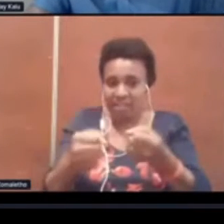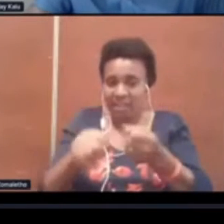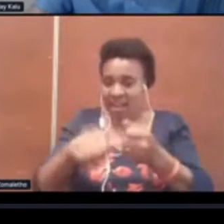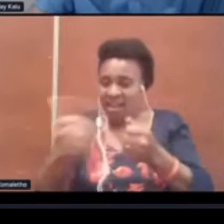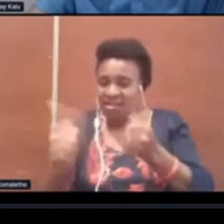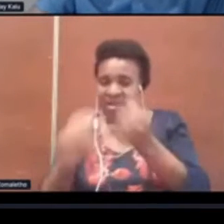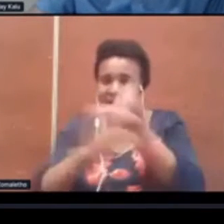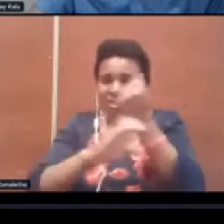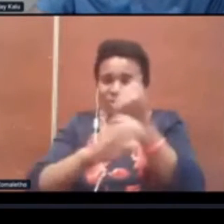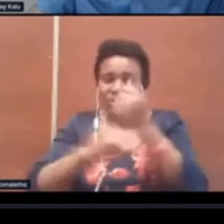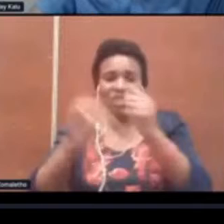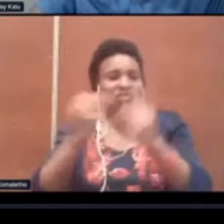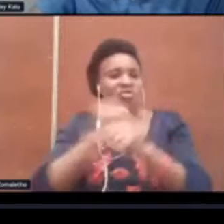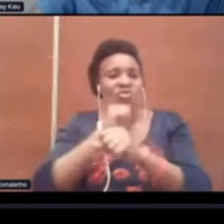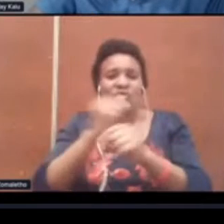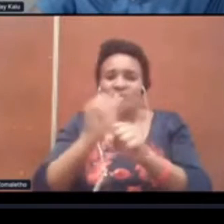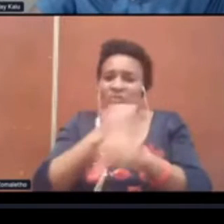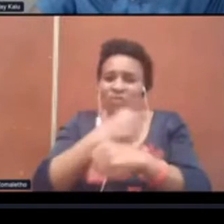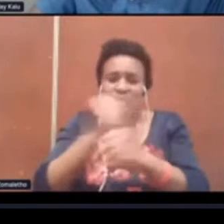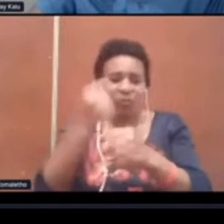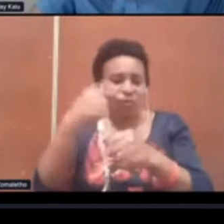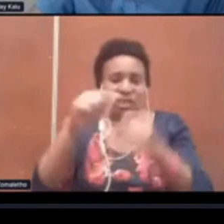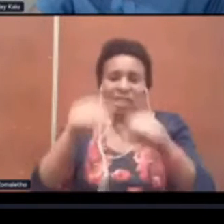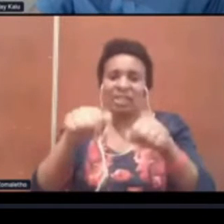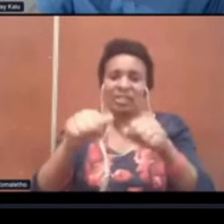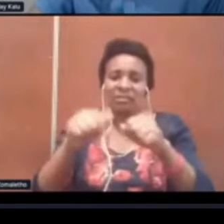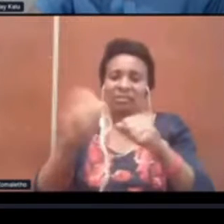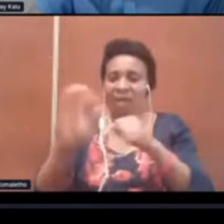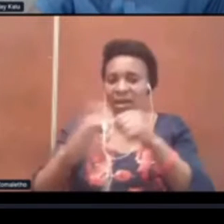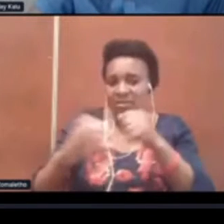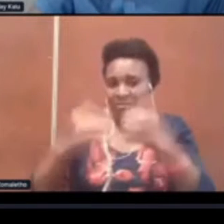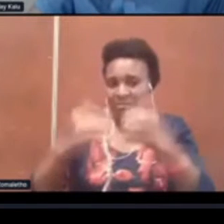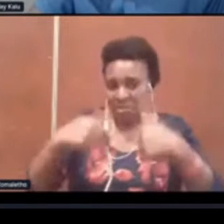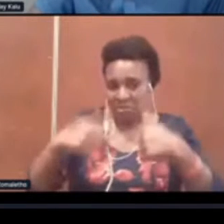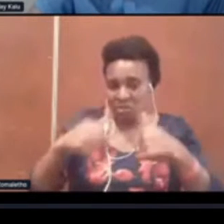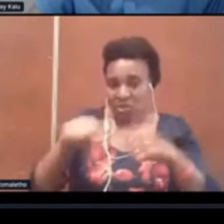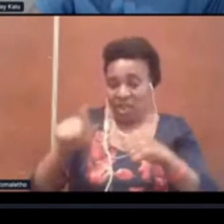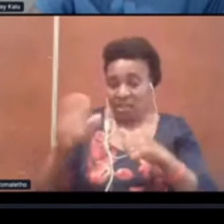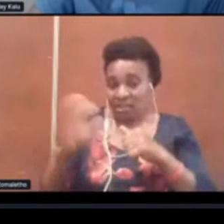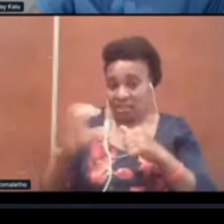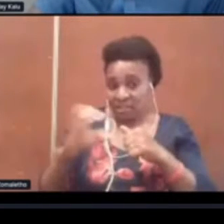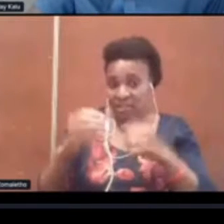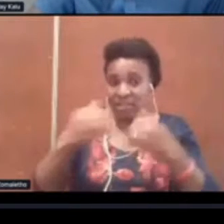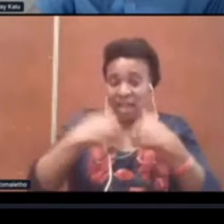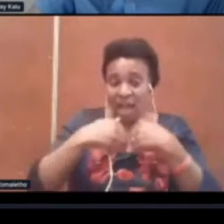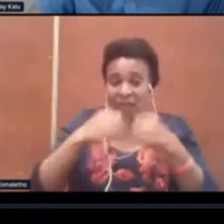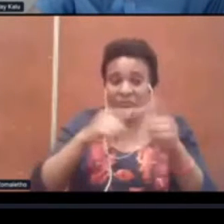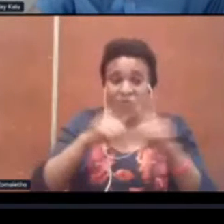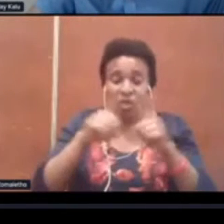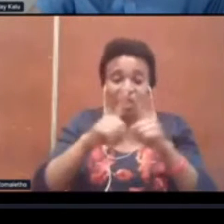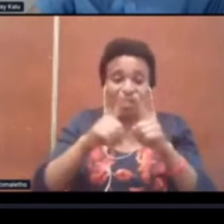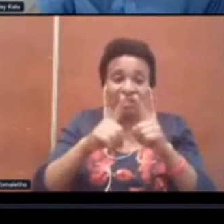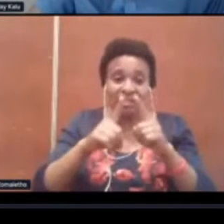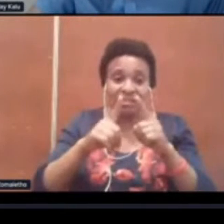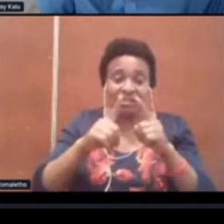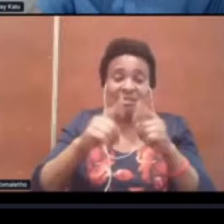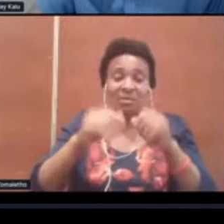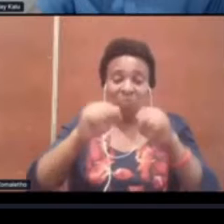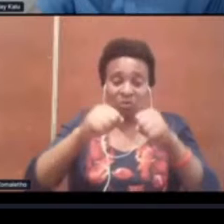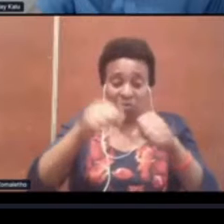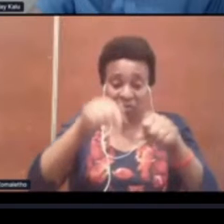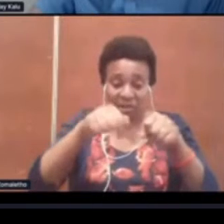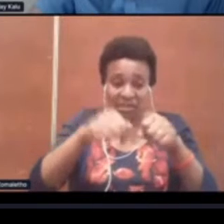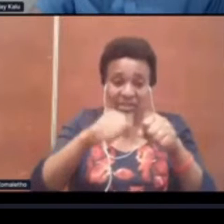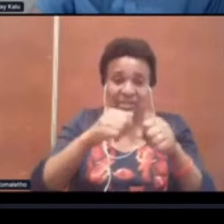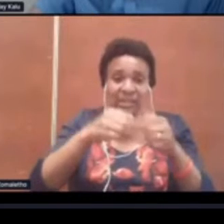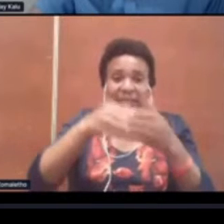possible for the resident, for their citizens to have foreign currencies. In these cases, when you send